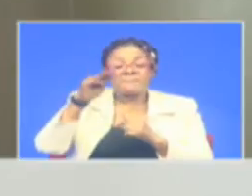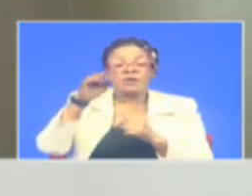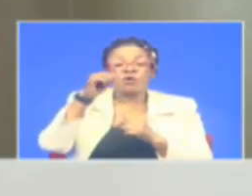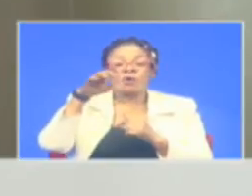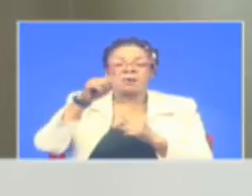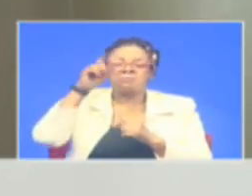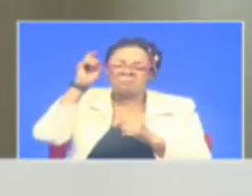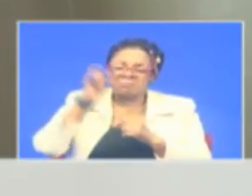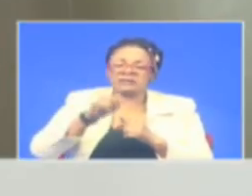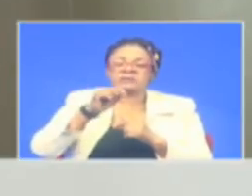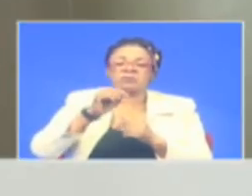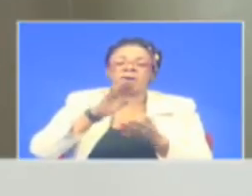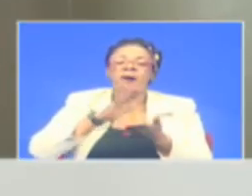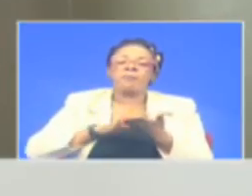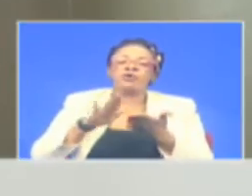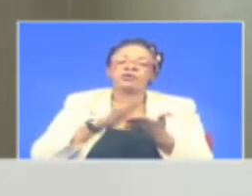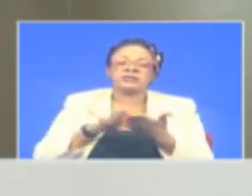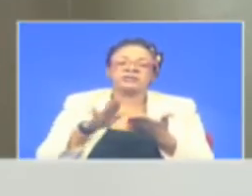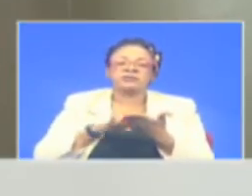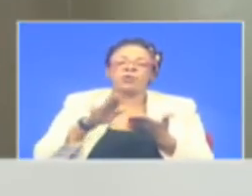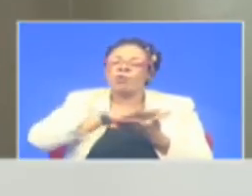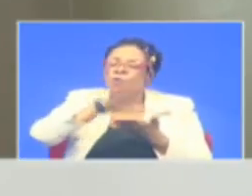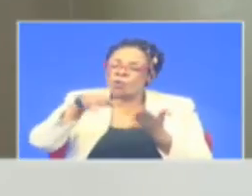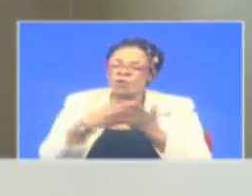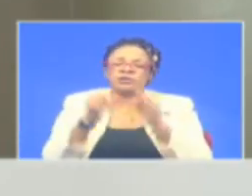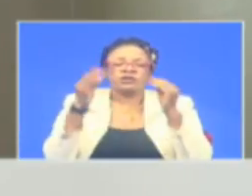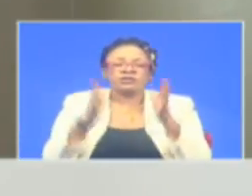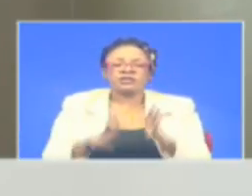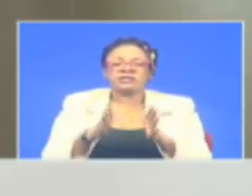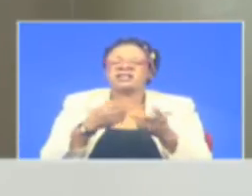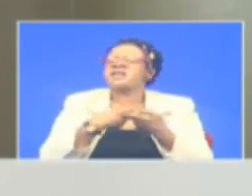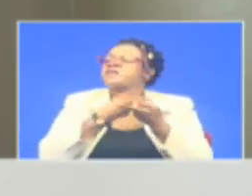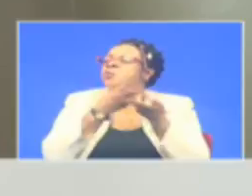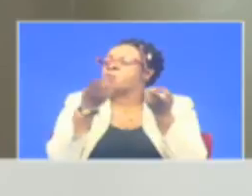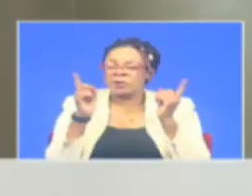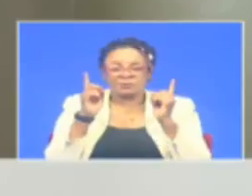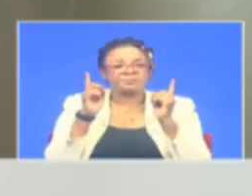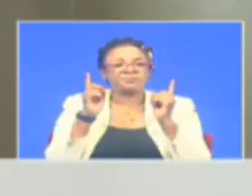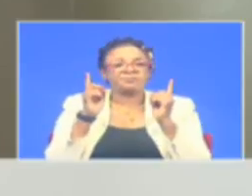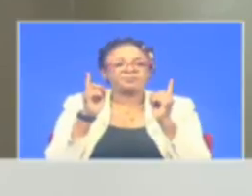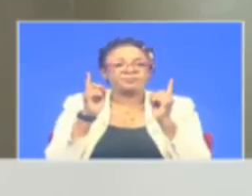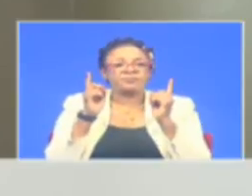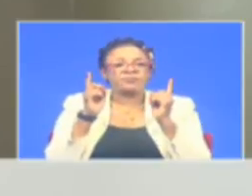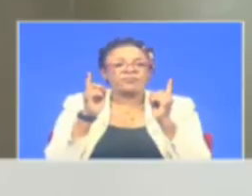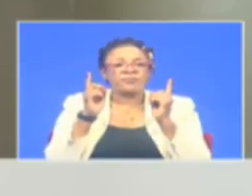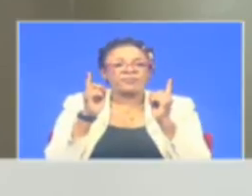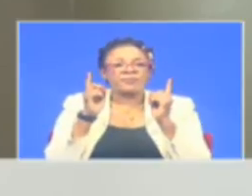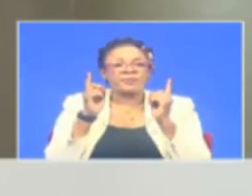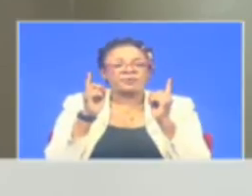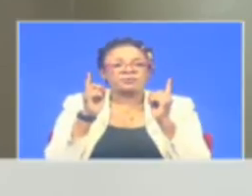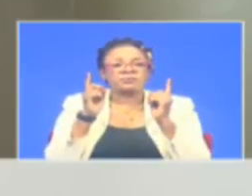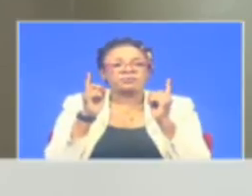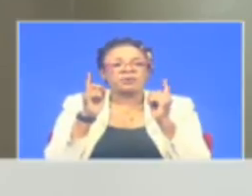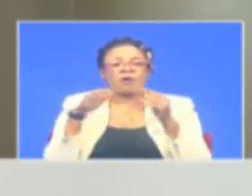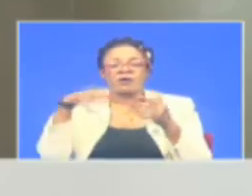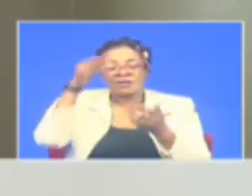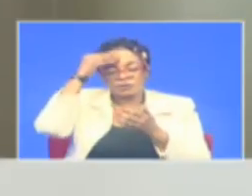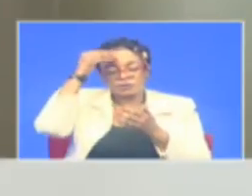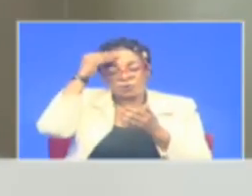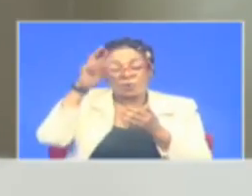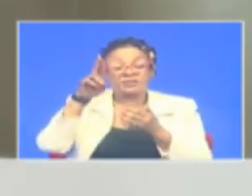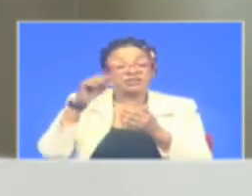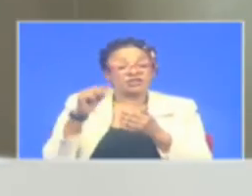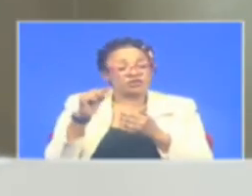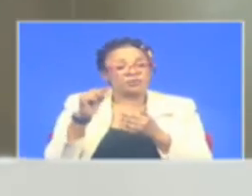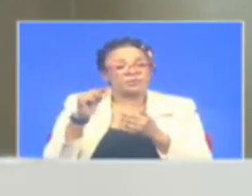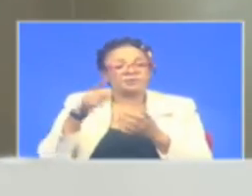aombe msamaha watu wote na walimu na wasimamizi wote wa masomo ama elimu katika kaunti ya Uasin Gishu.